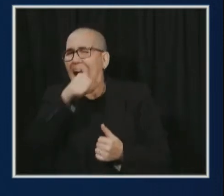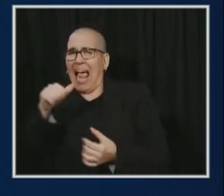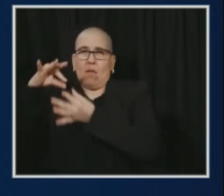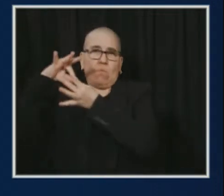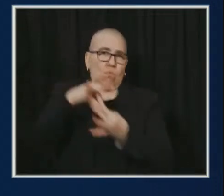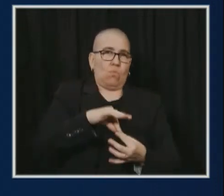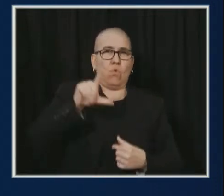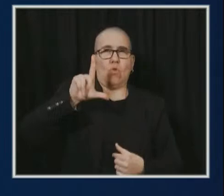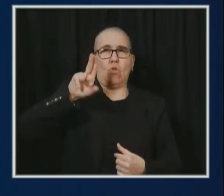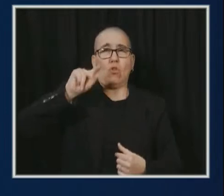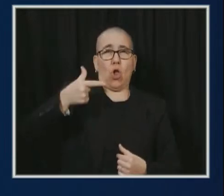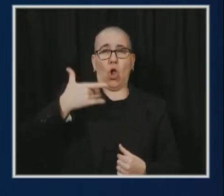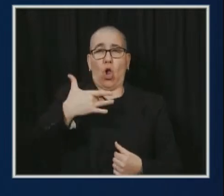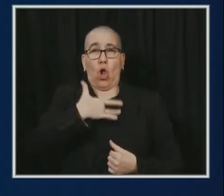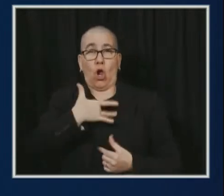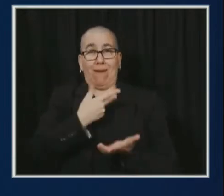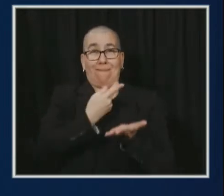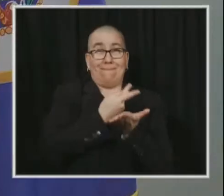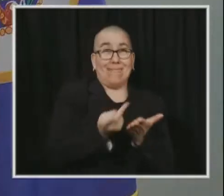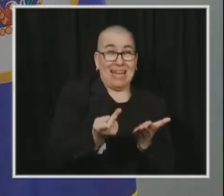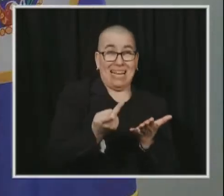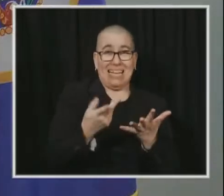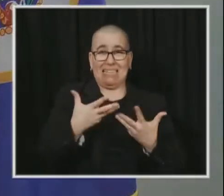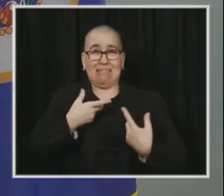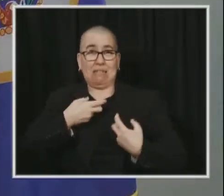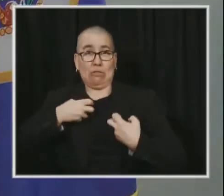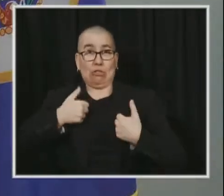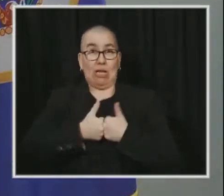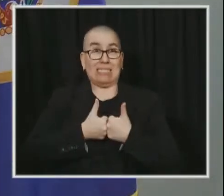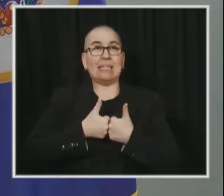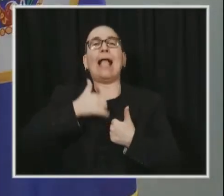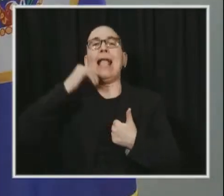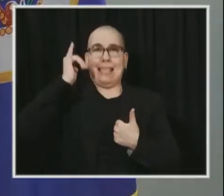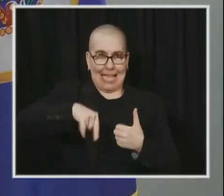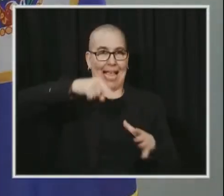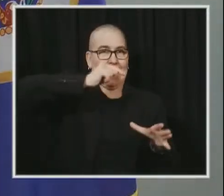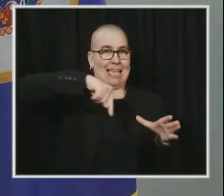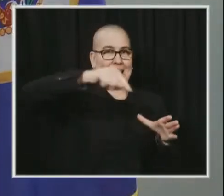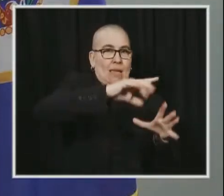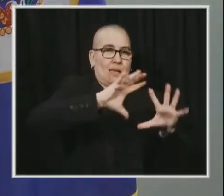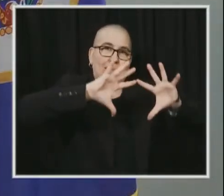failure. Now, this group of people accounts for